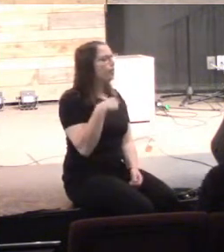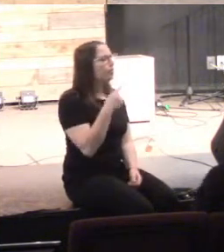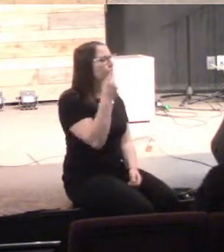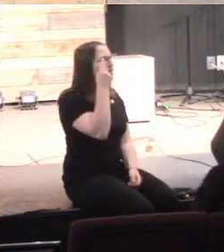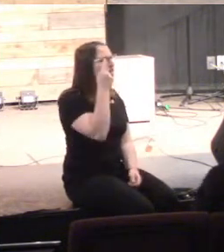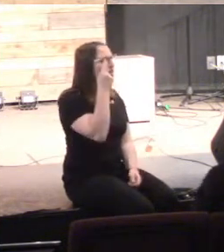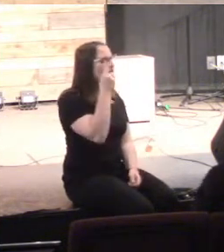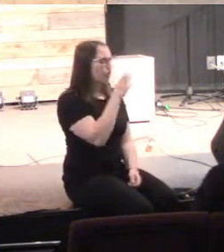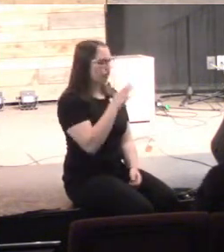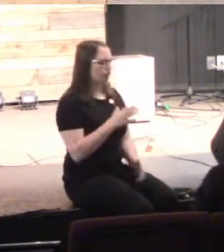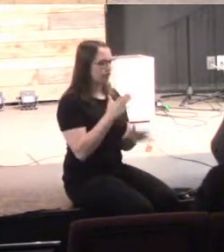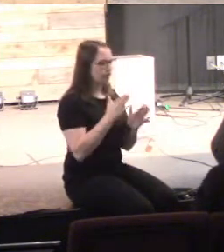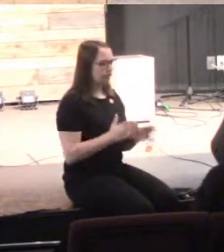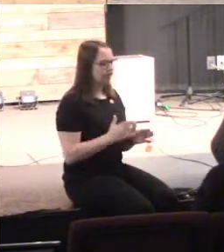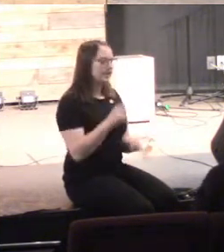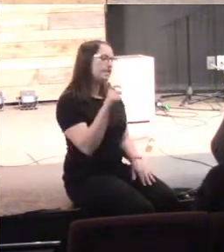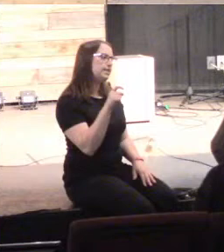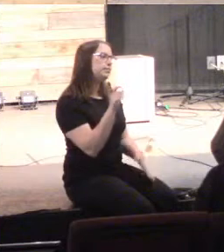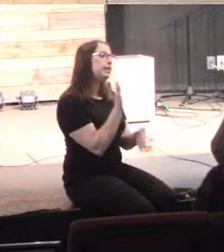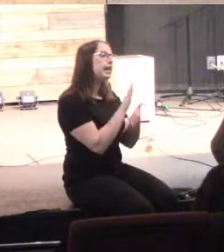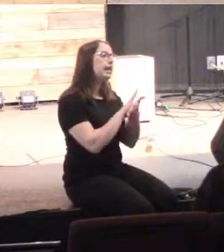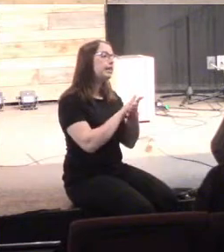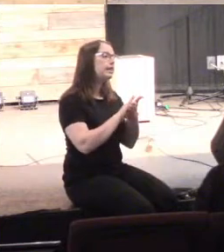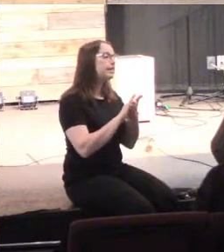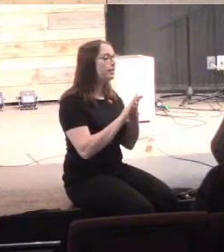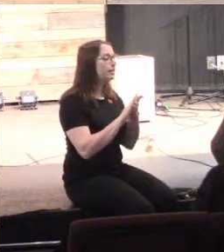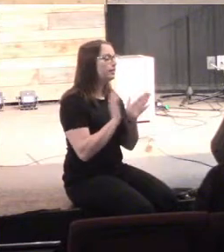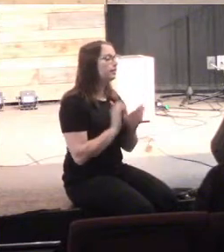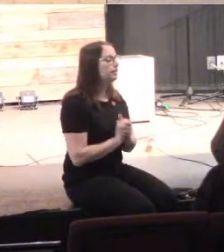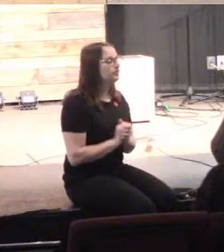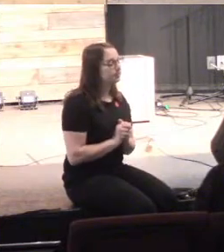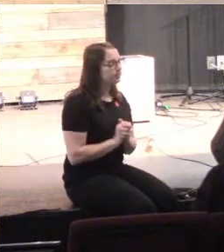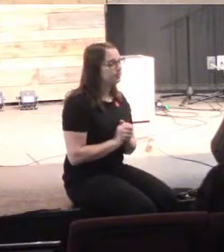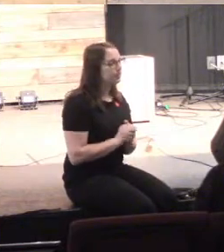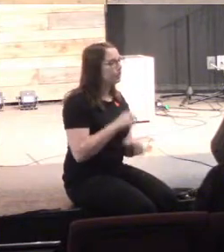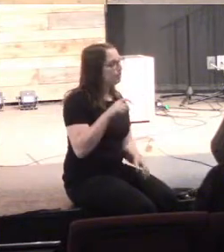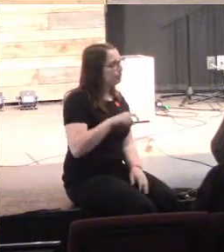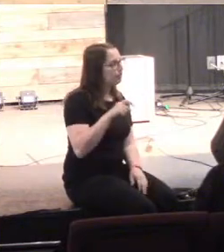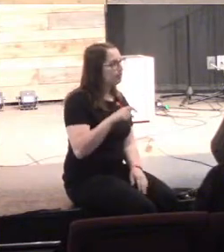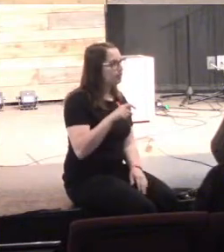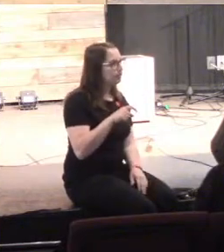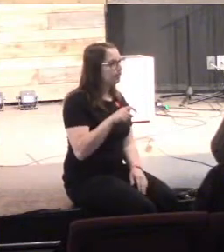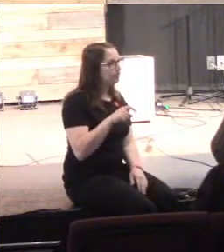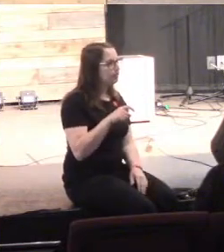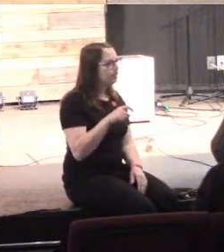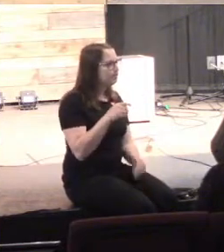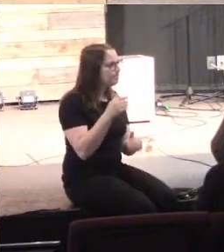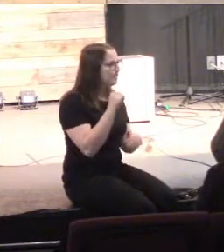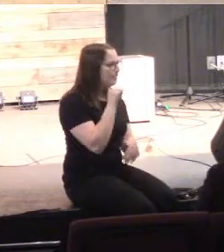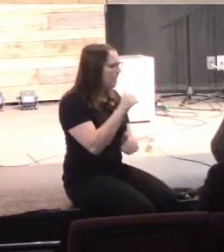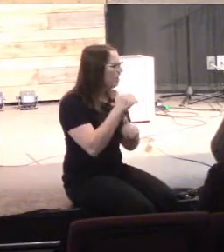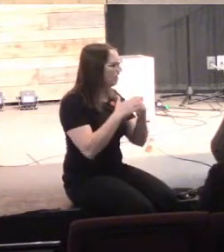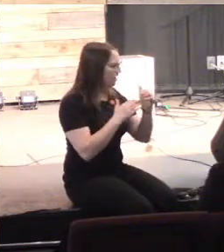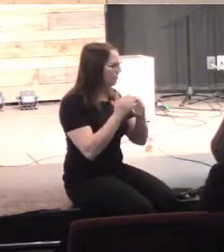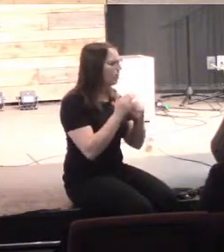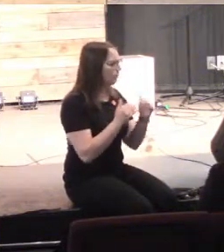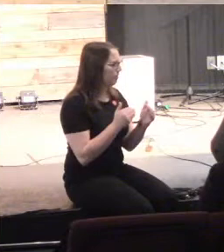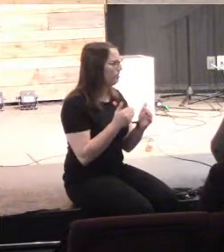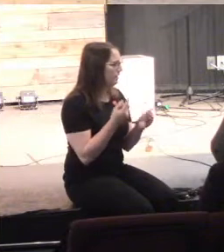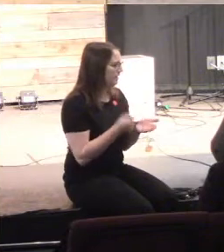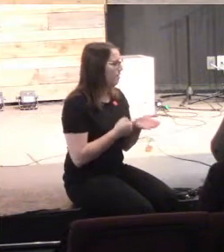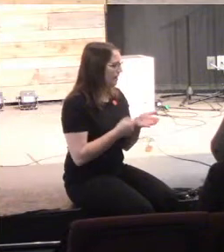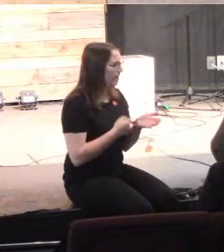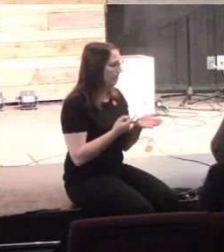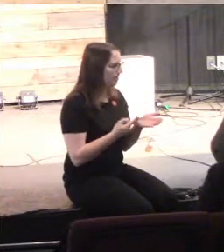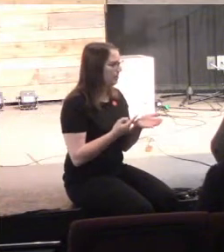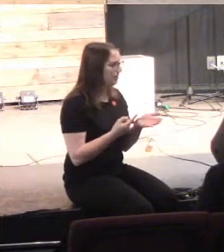be a little bit more clean, but we're all going to have to lean into something that will infringe upon what we consider to